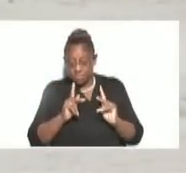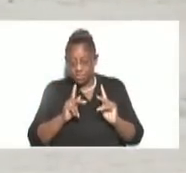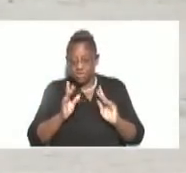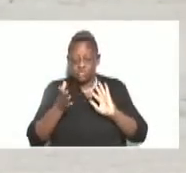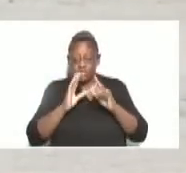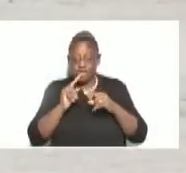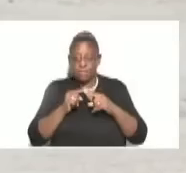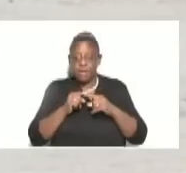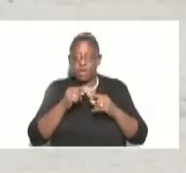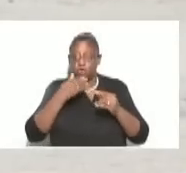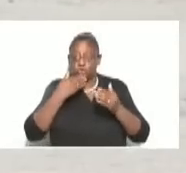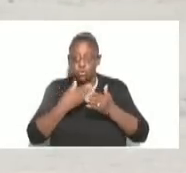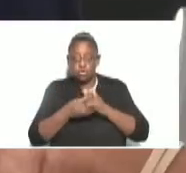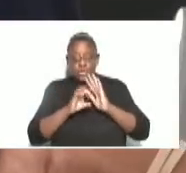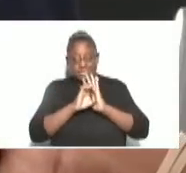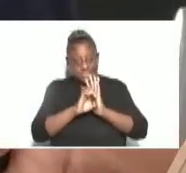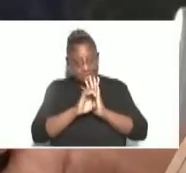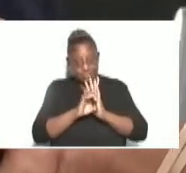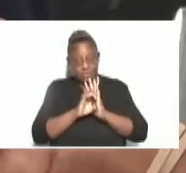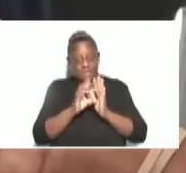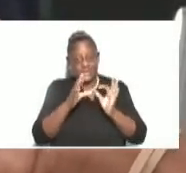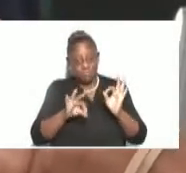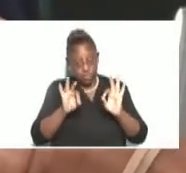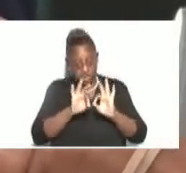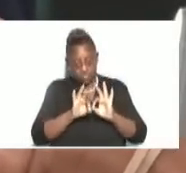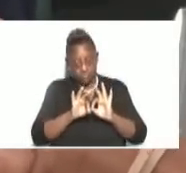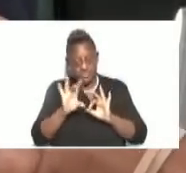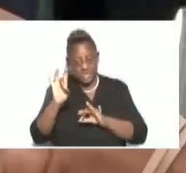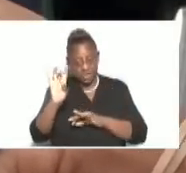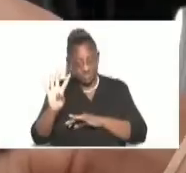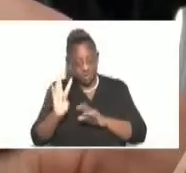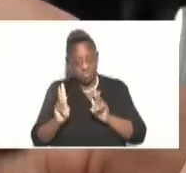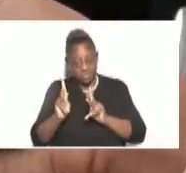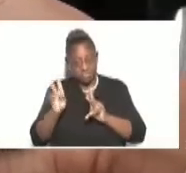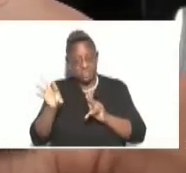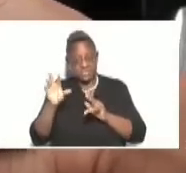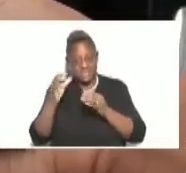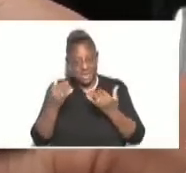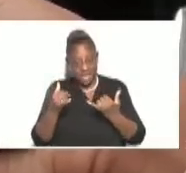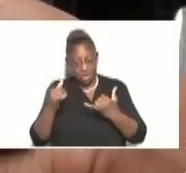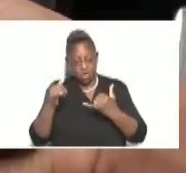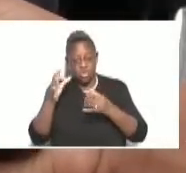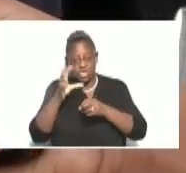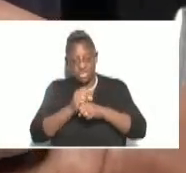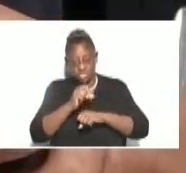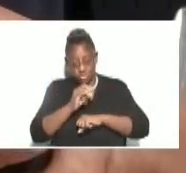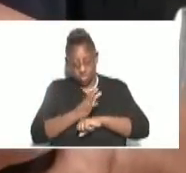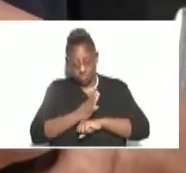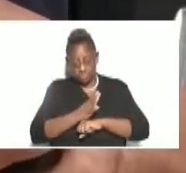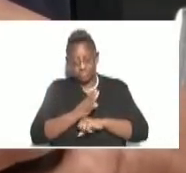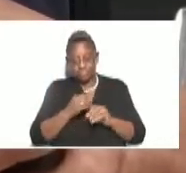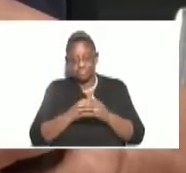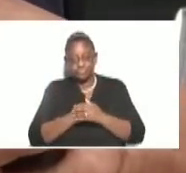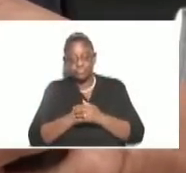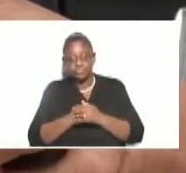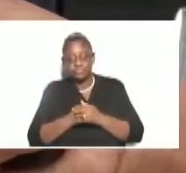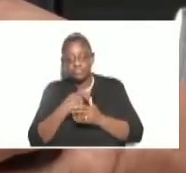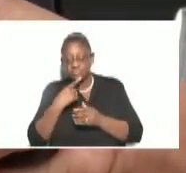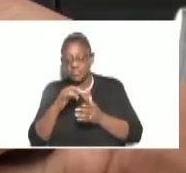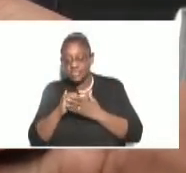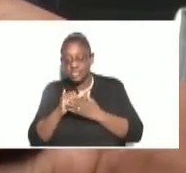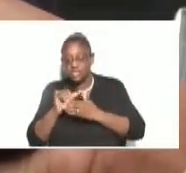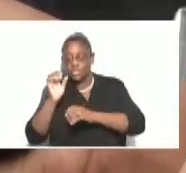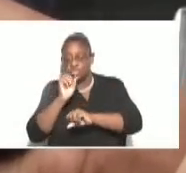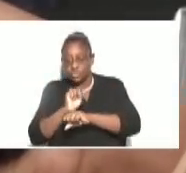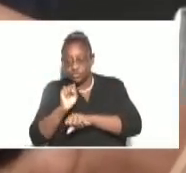is pivotal in this job. The issue of integrity of officers is well known. It's something that we have to work